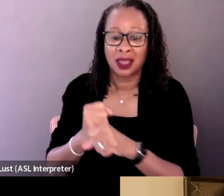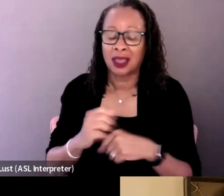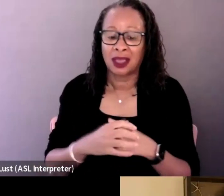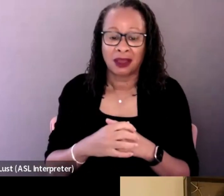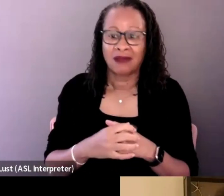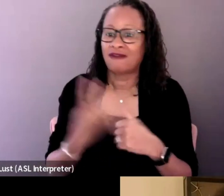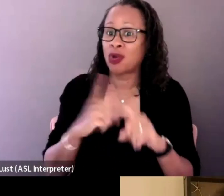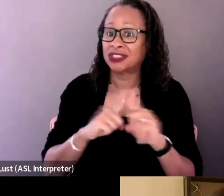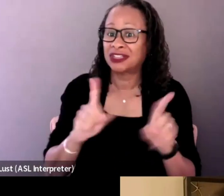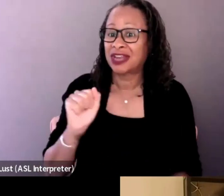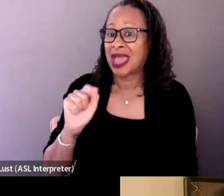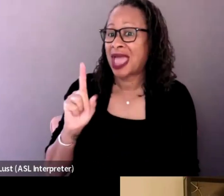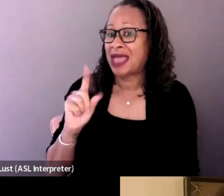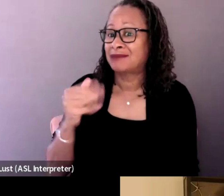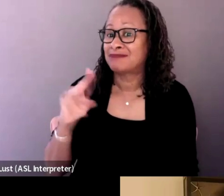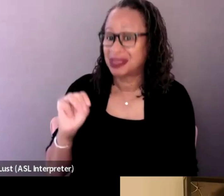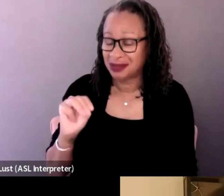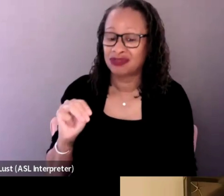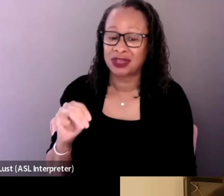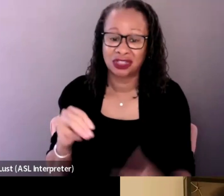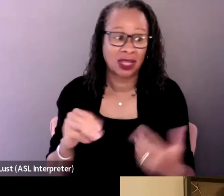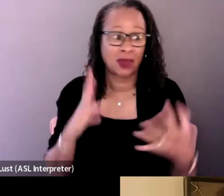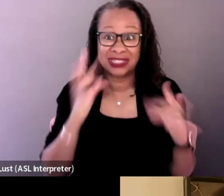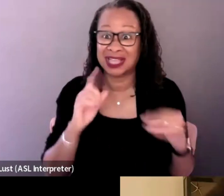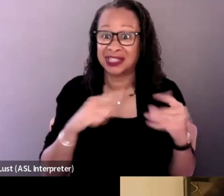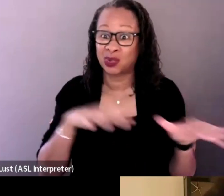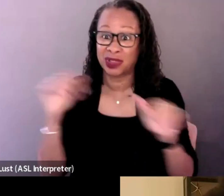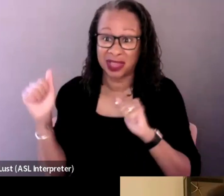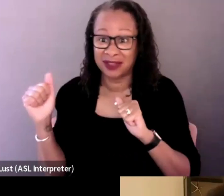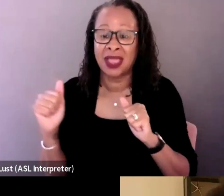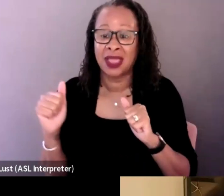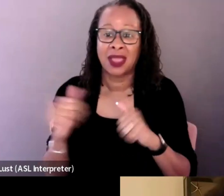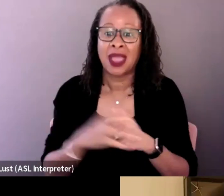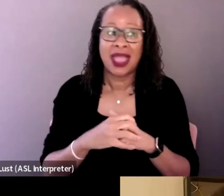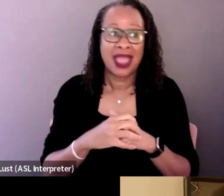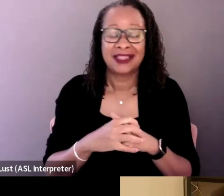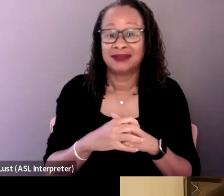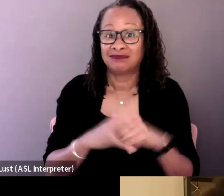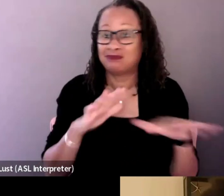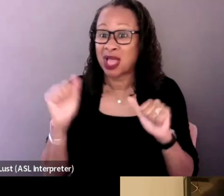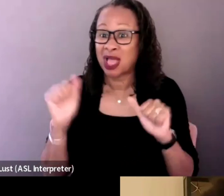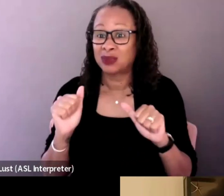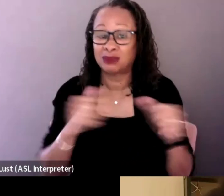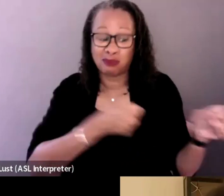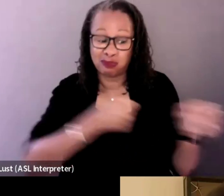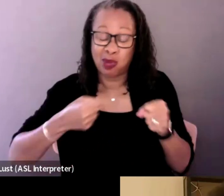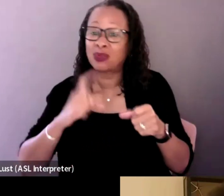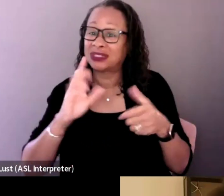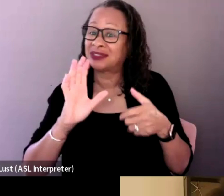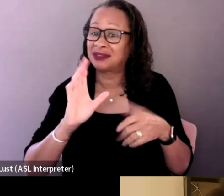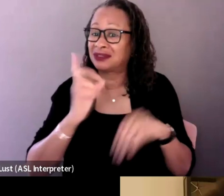administration, and they all agreed to continue that war. And when they decided to pull out, the pullout was done by 2 administration from both parties, and